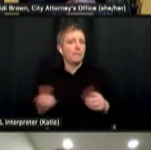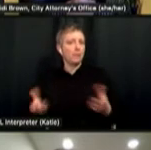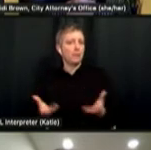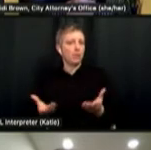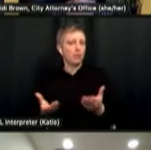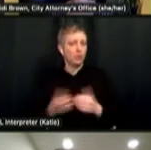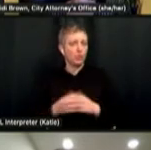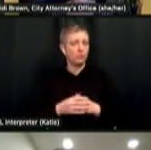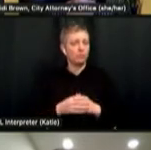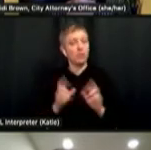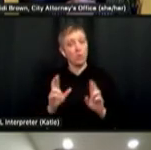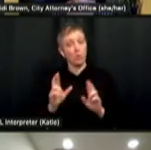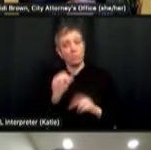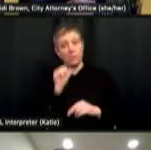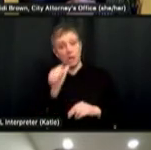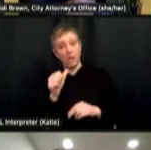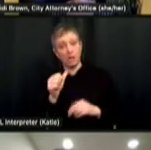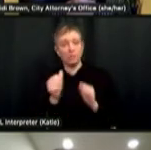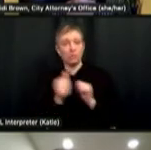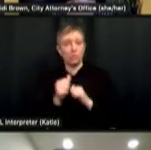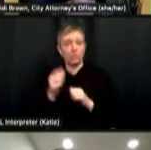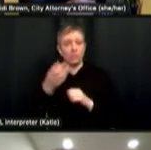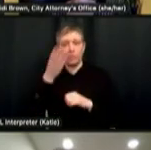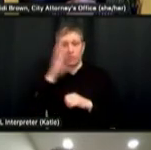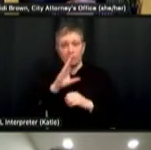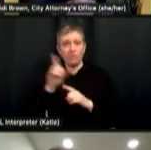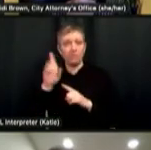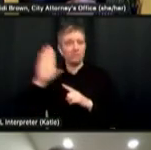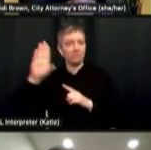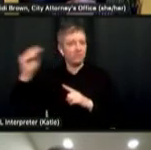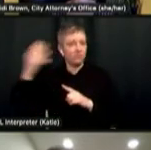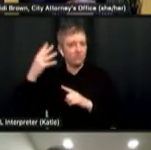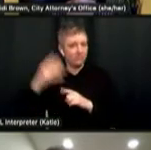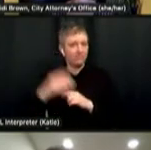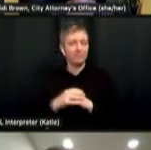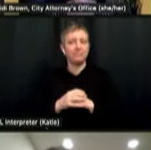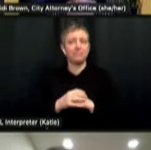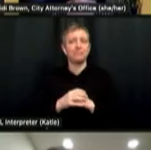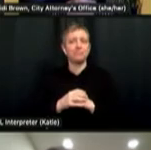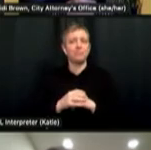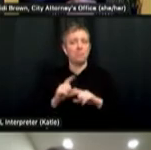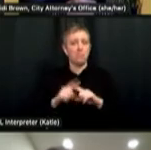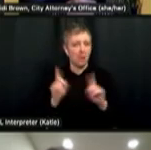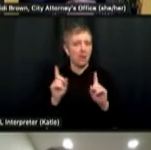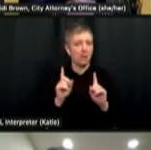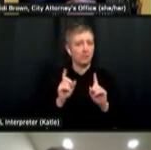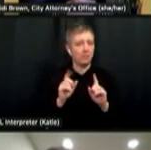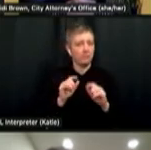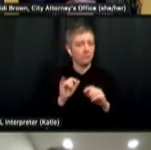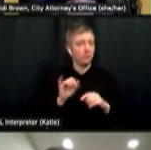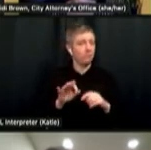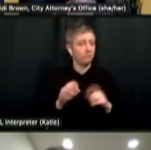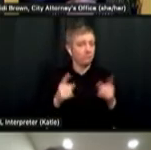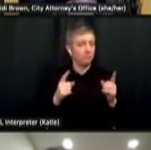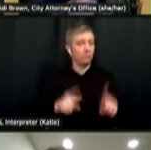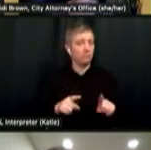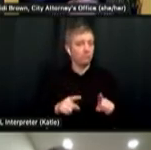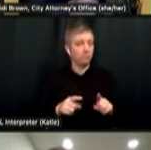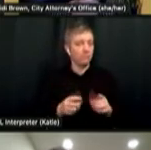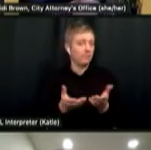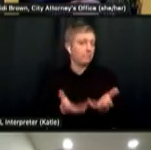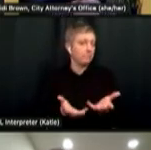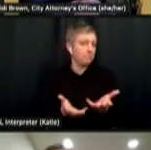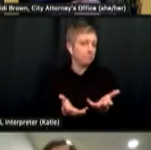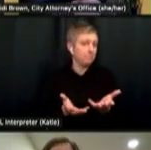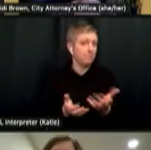hope not with the grace of God again, but that these things we don't